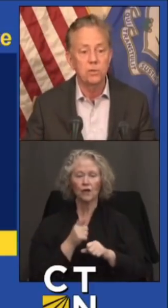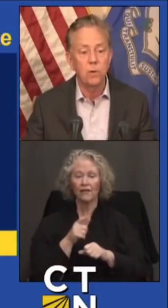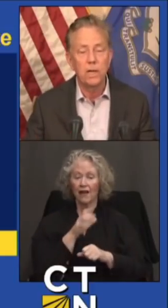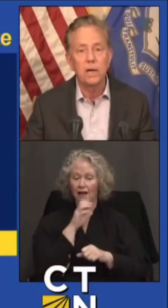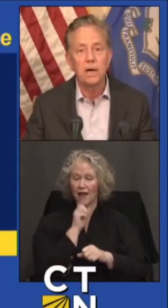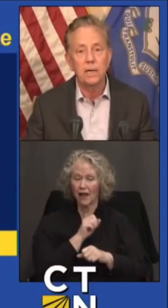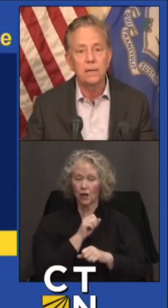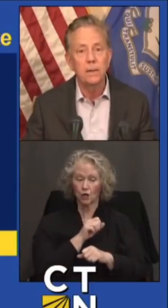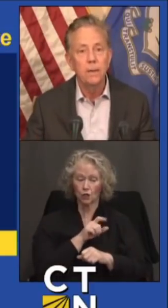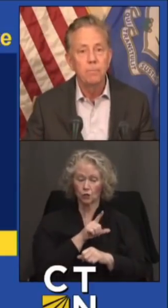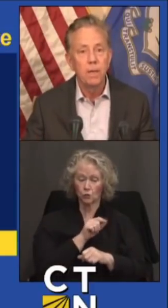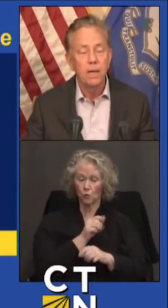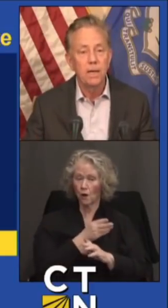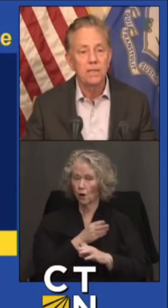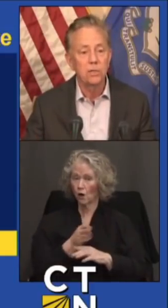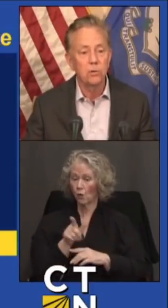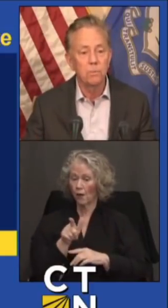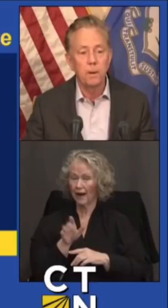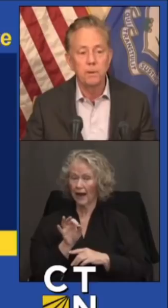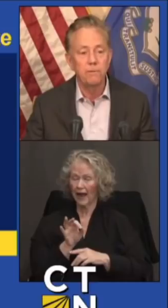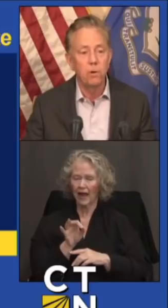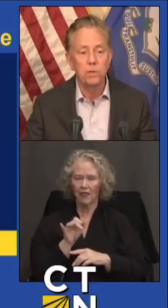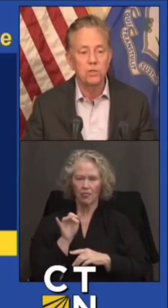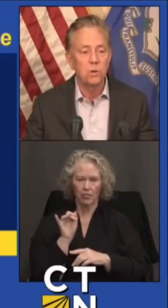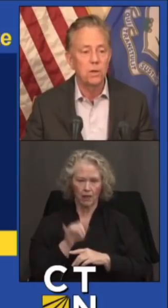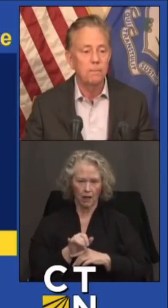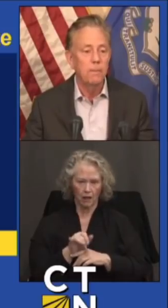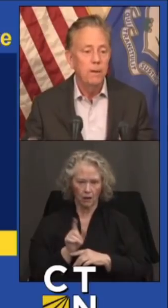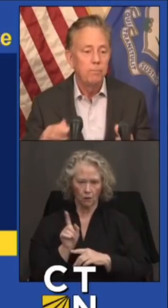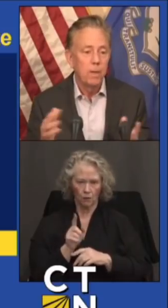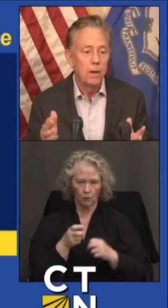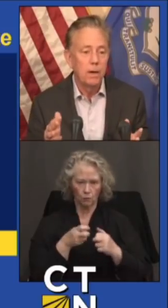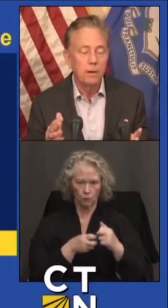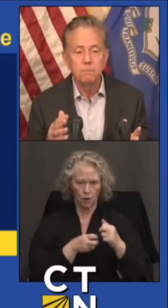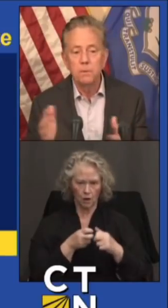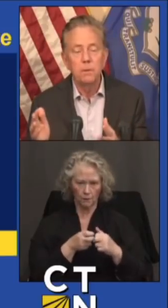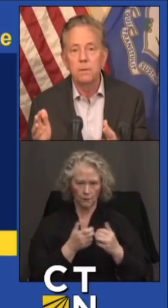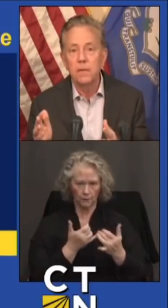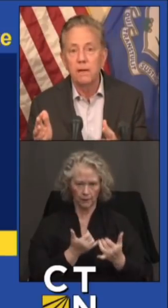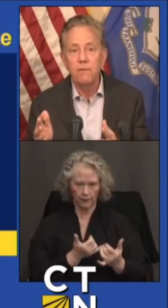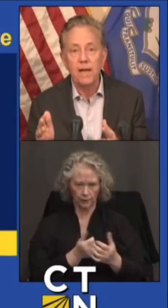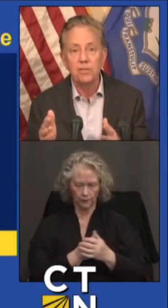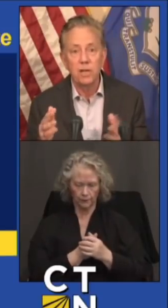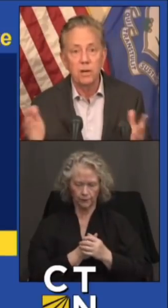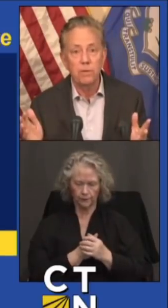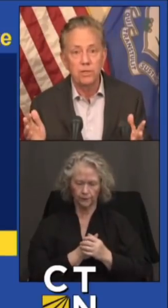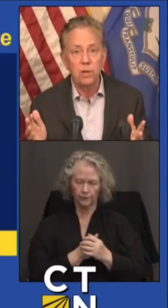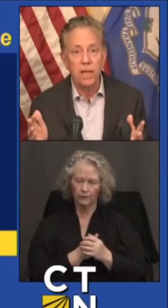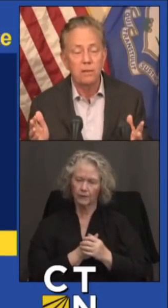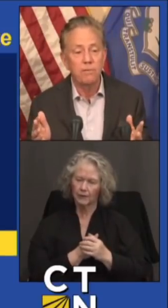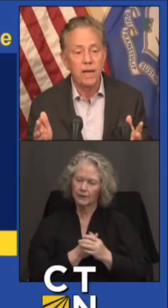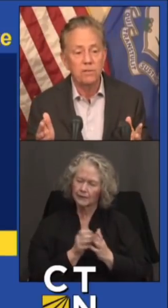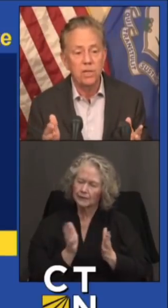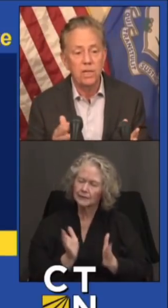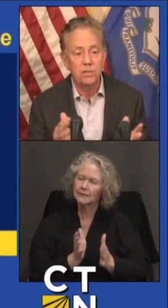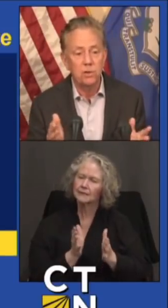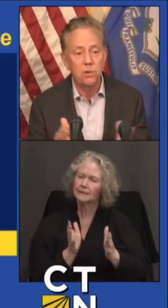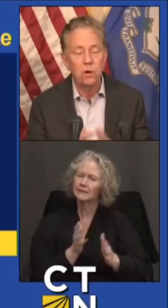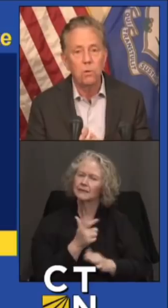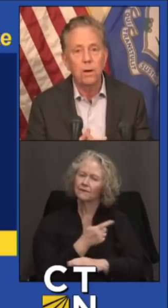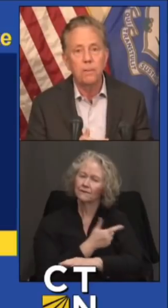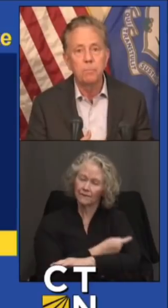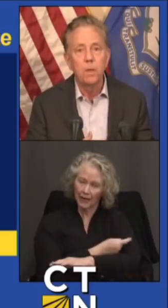20 to 29. And that's a group I'm going to focus on. get vaccinated. We still have the